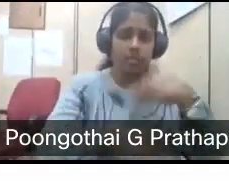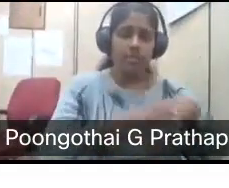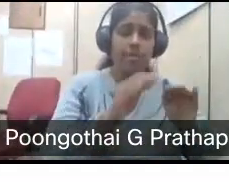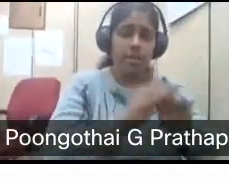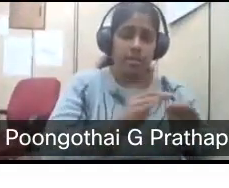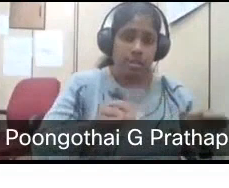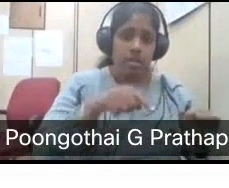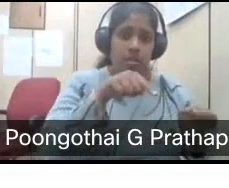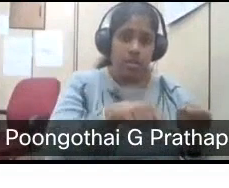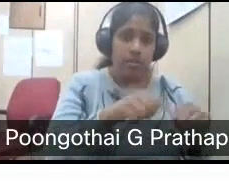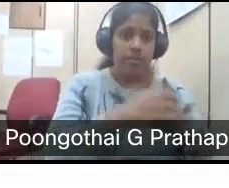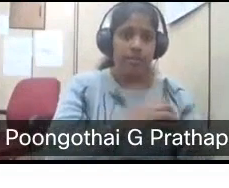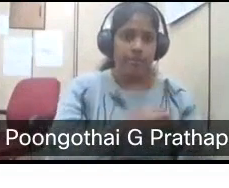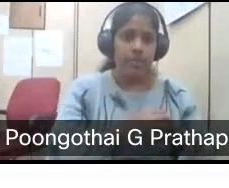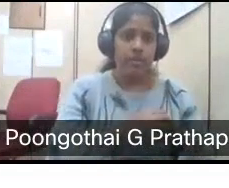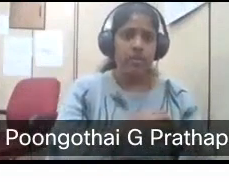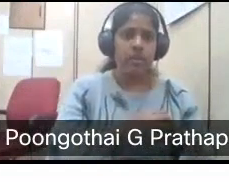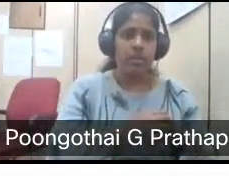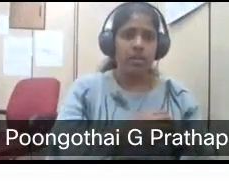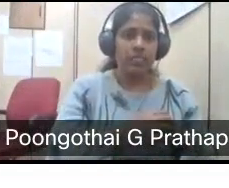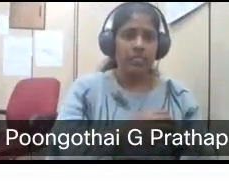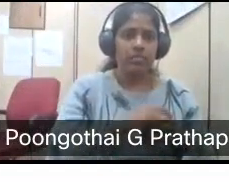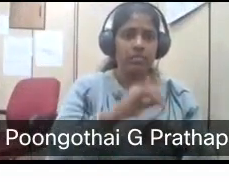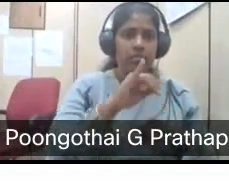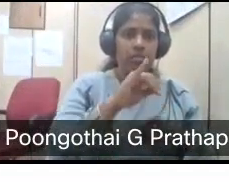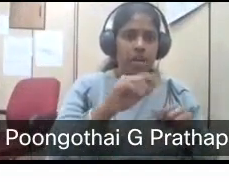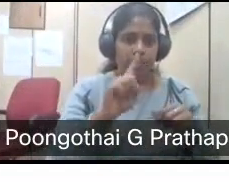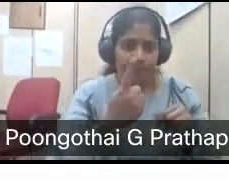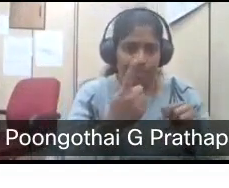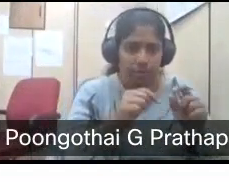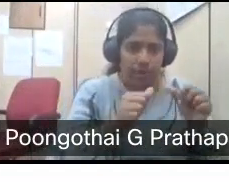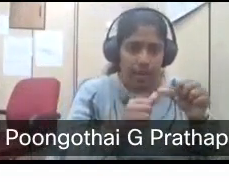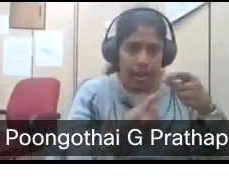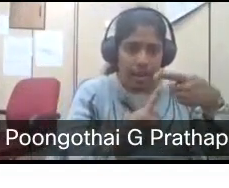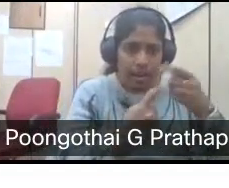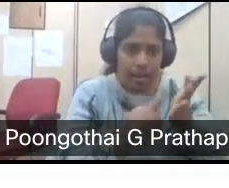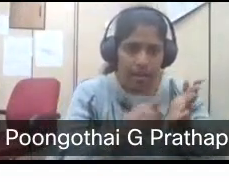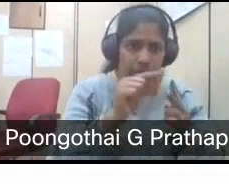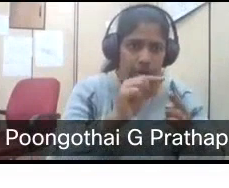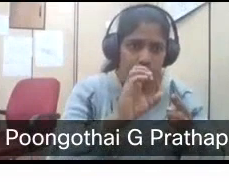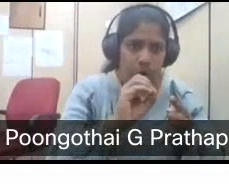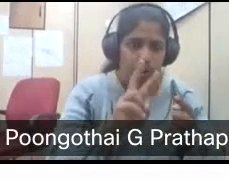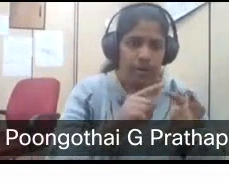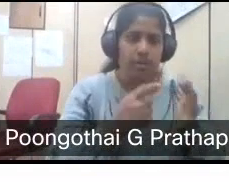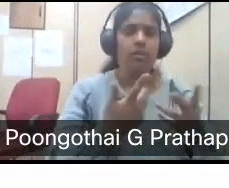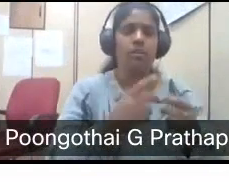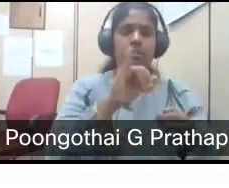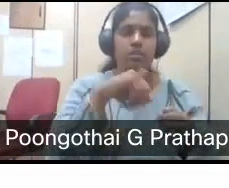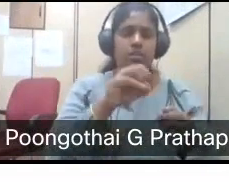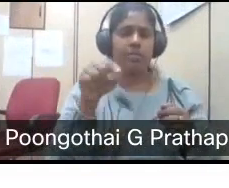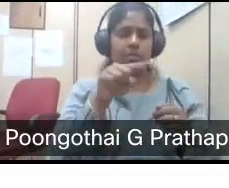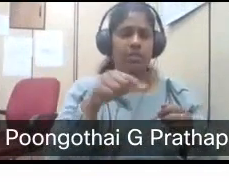take them, then 60% children may have a Down syndrome. So other way around also, one should actually look for